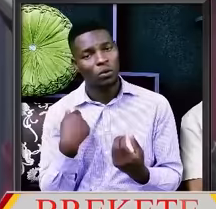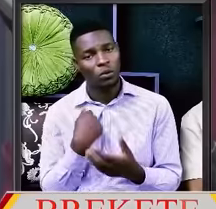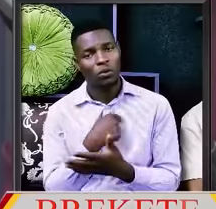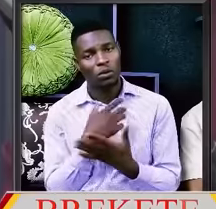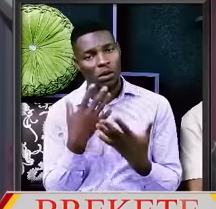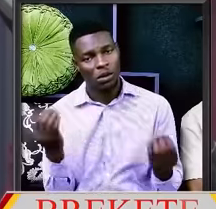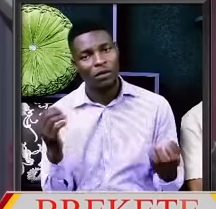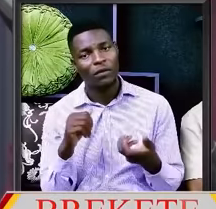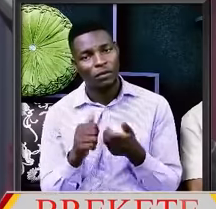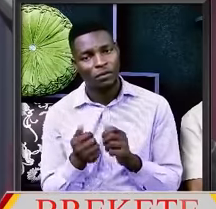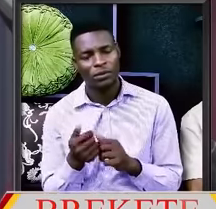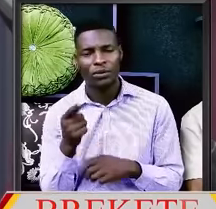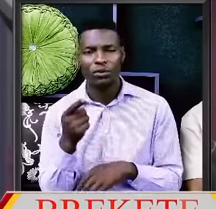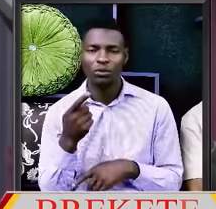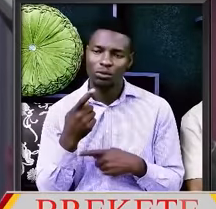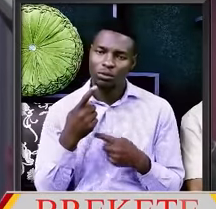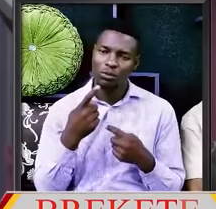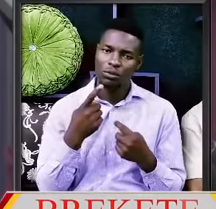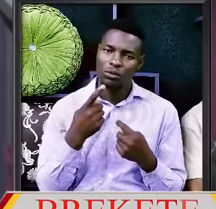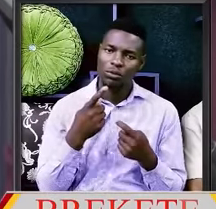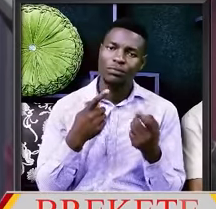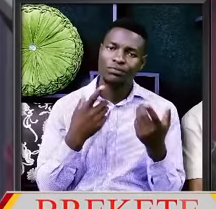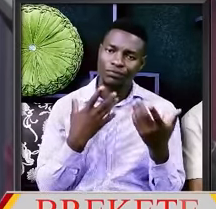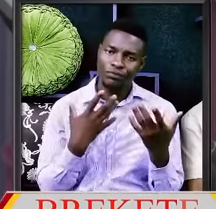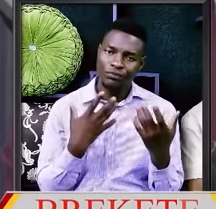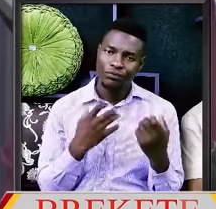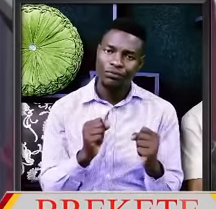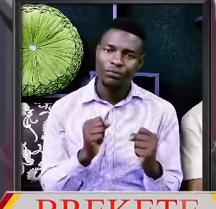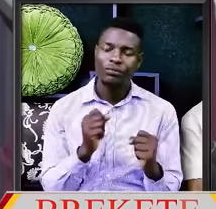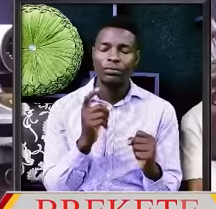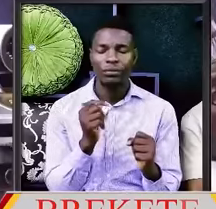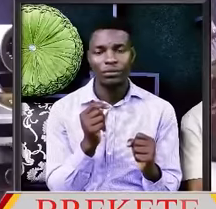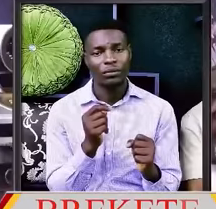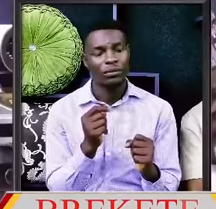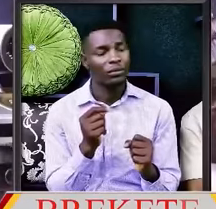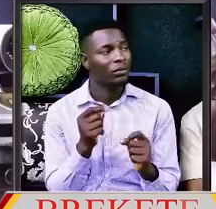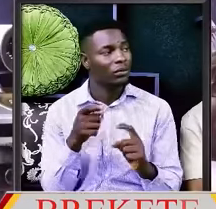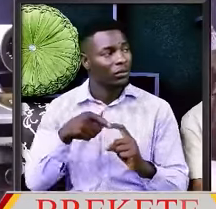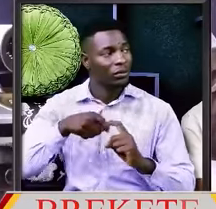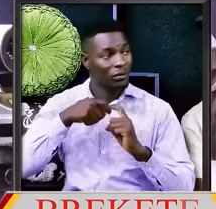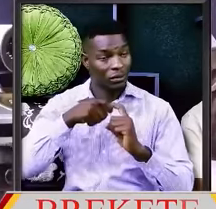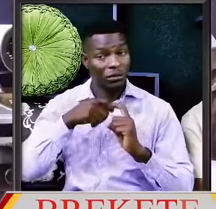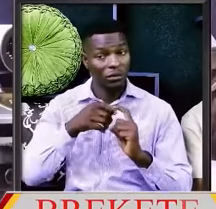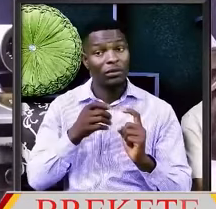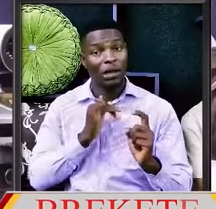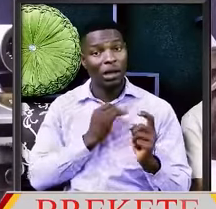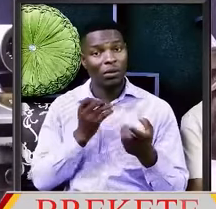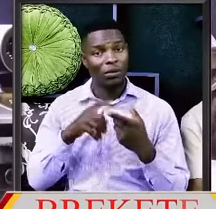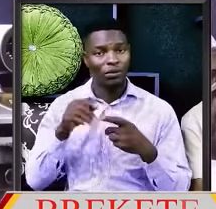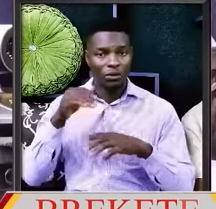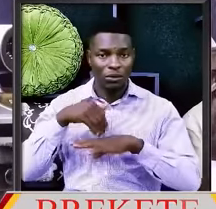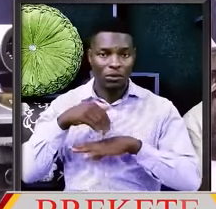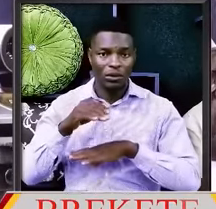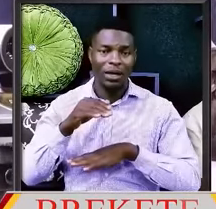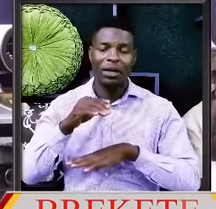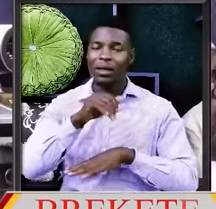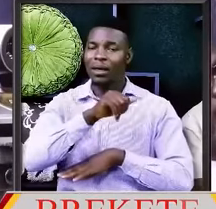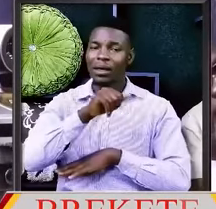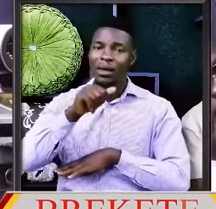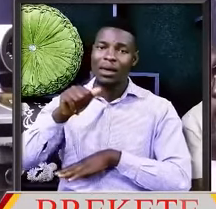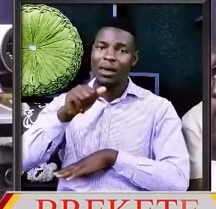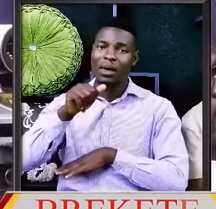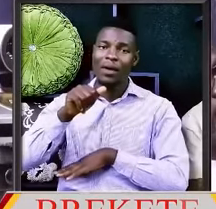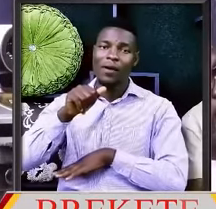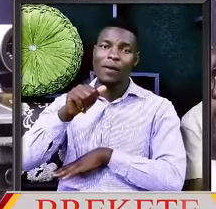We rectify them. Yes, sir. You still trust them? My brother, hold the line. I want to send a borehole company to your village